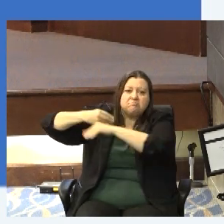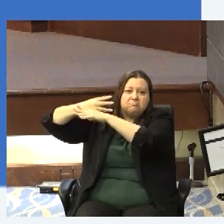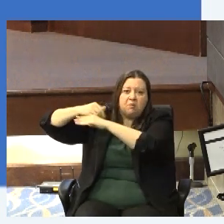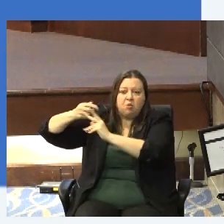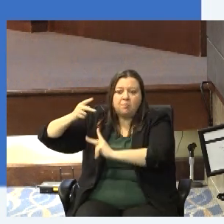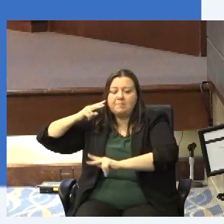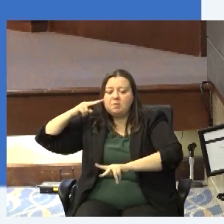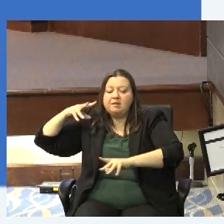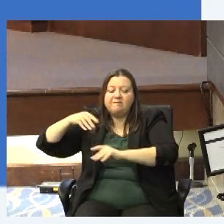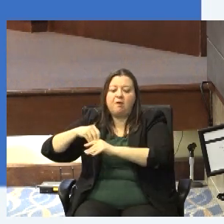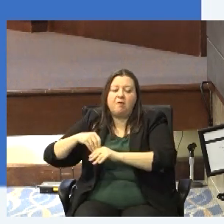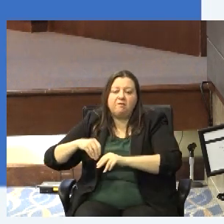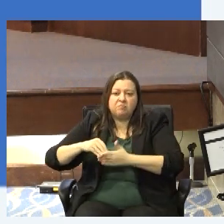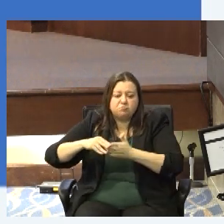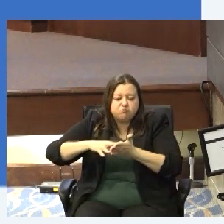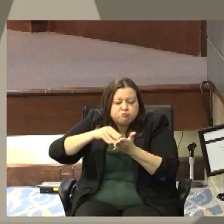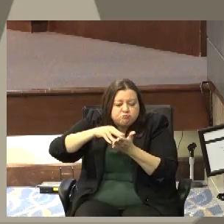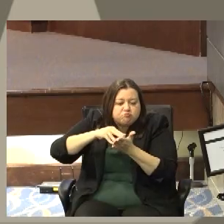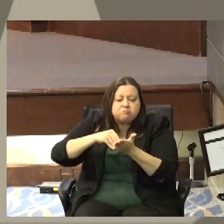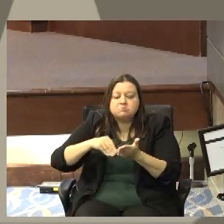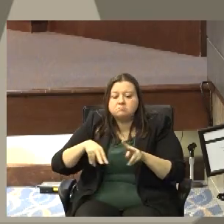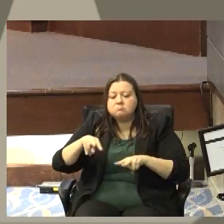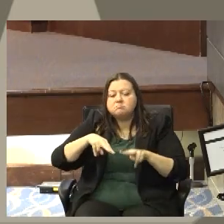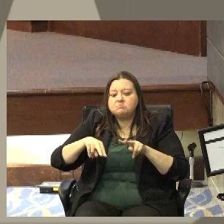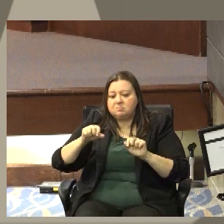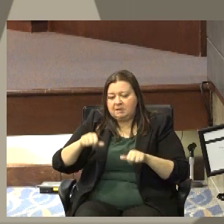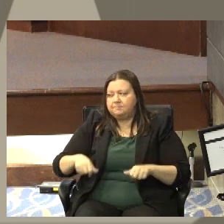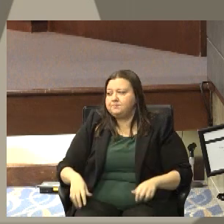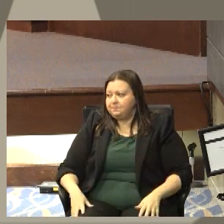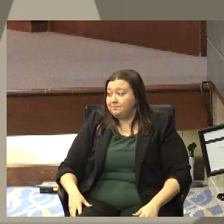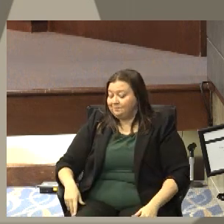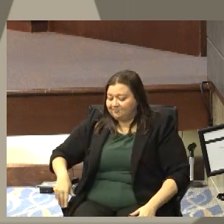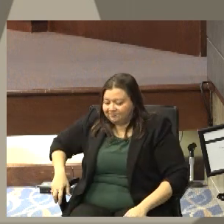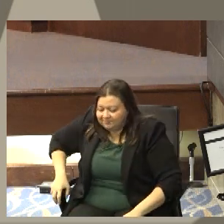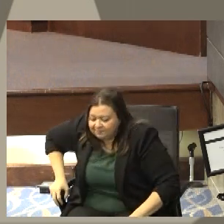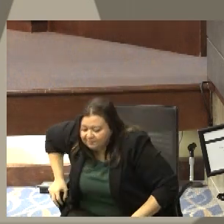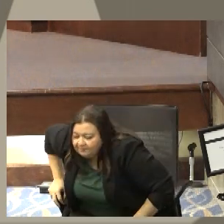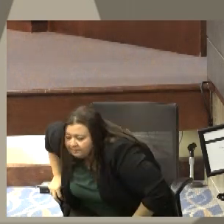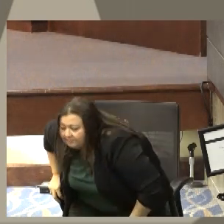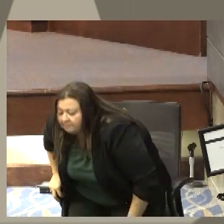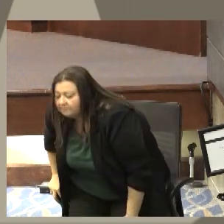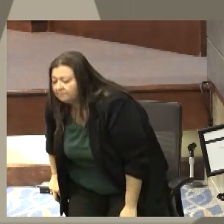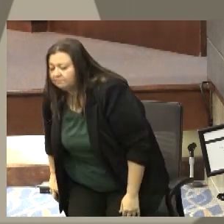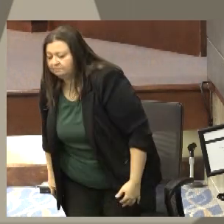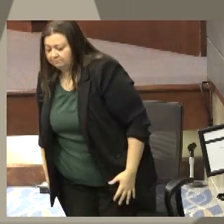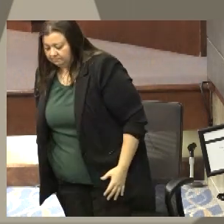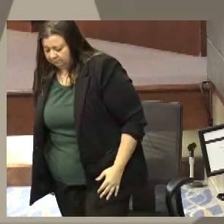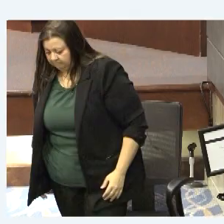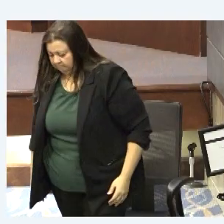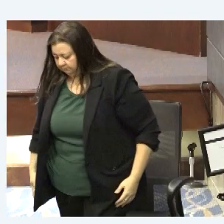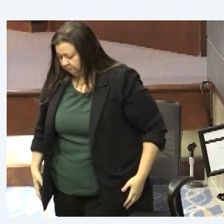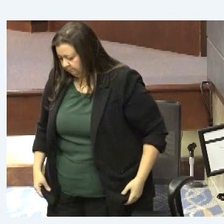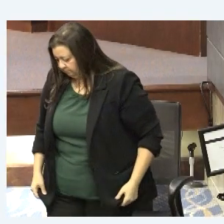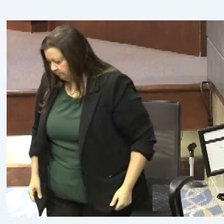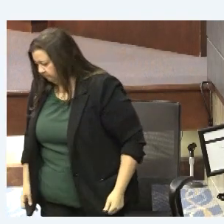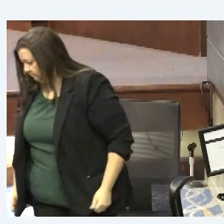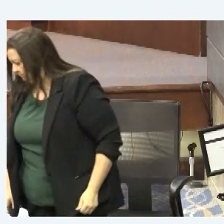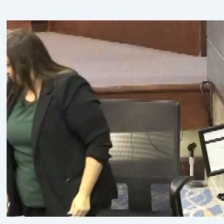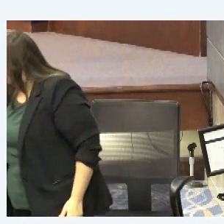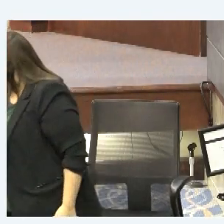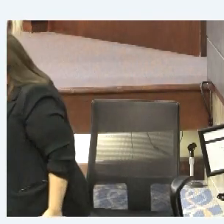others can participate in the learning that occurs there. Regarding budget and